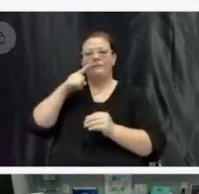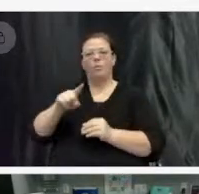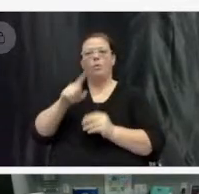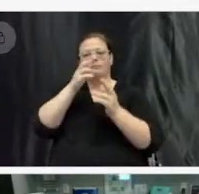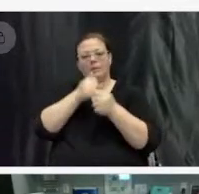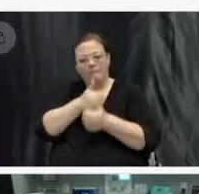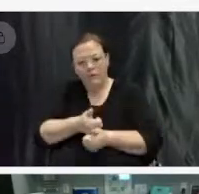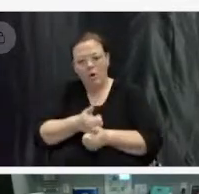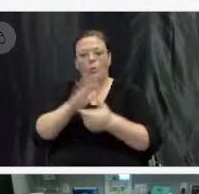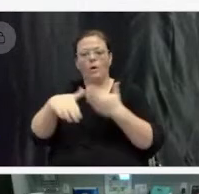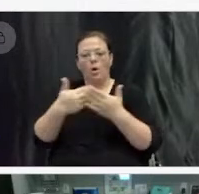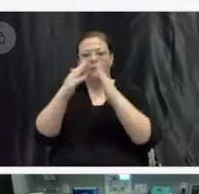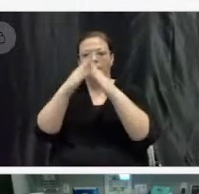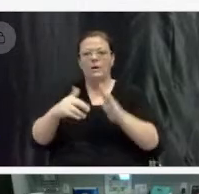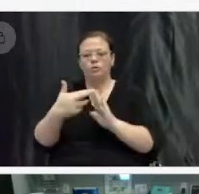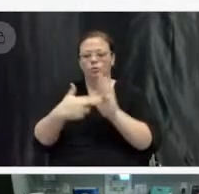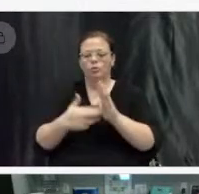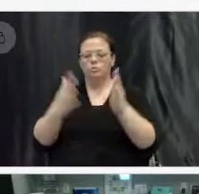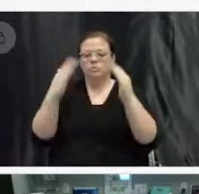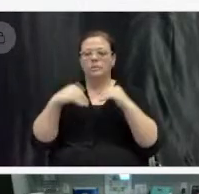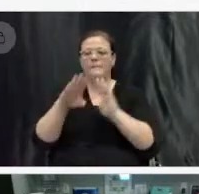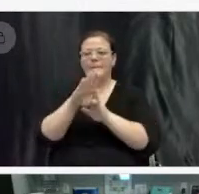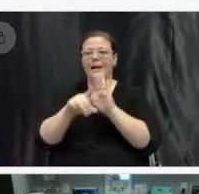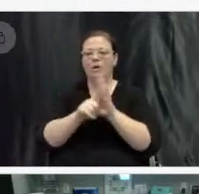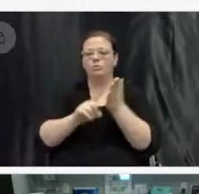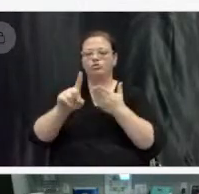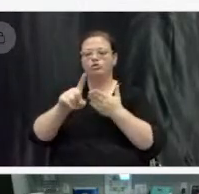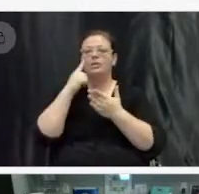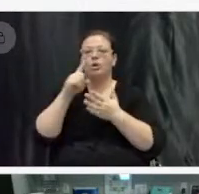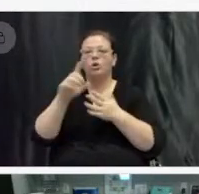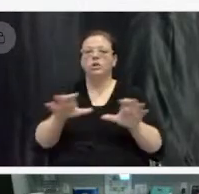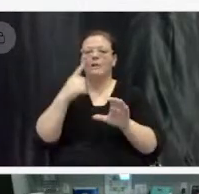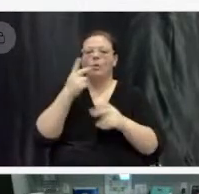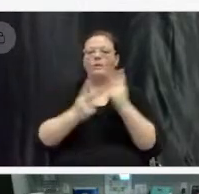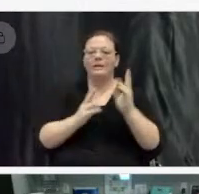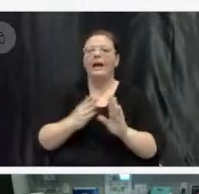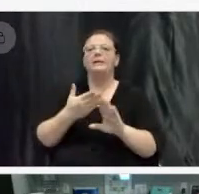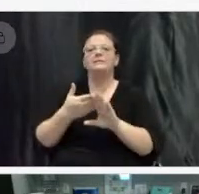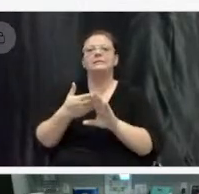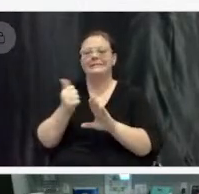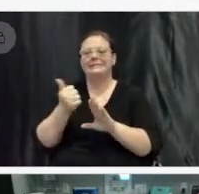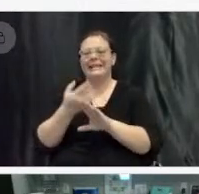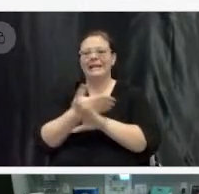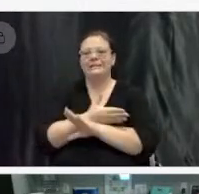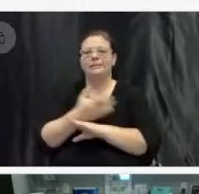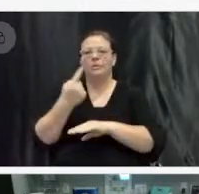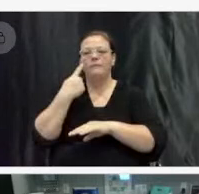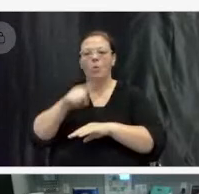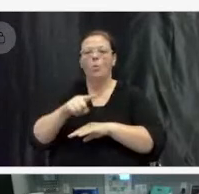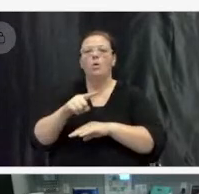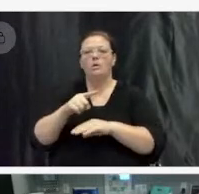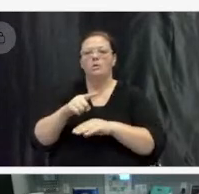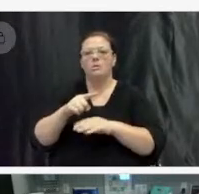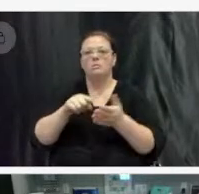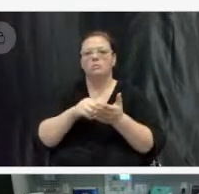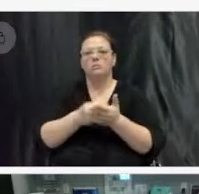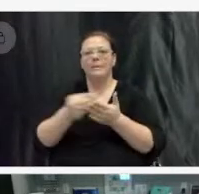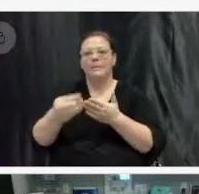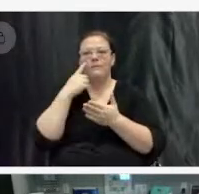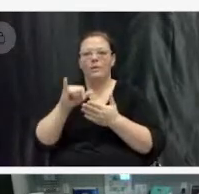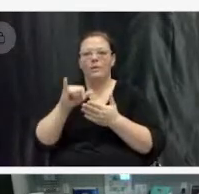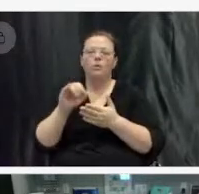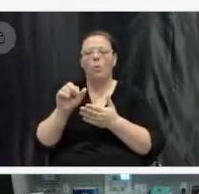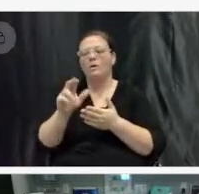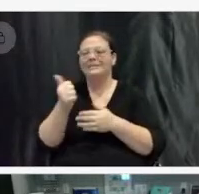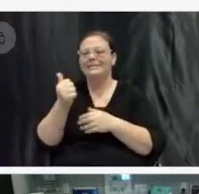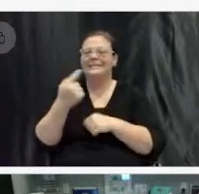house rules. Background checks are performed for guests 10 days before the check-in date of their reservation or later in the case of bookings within 10